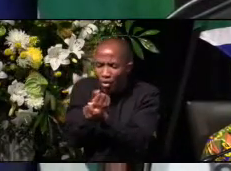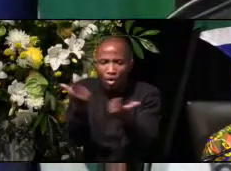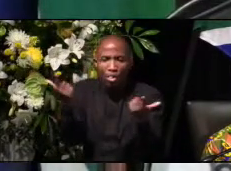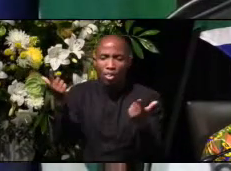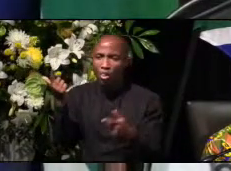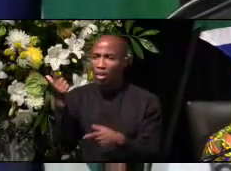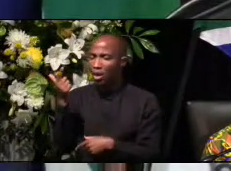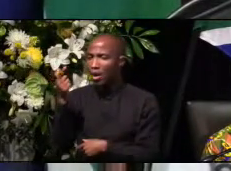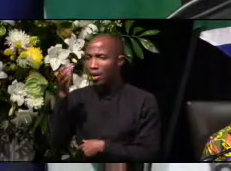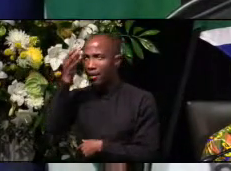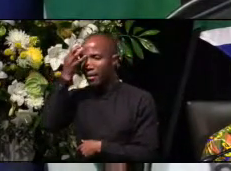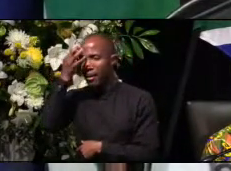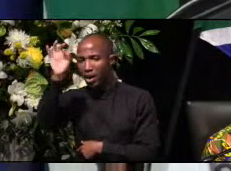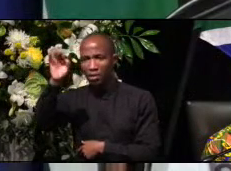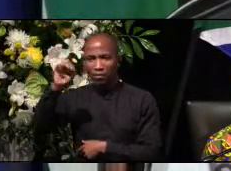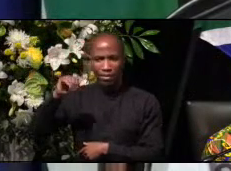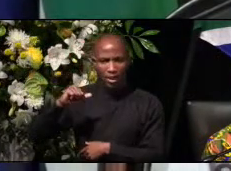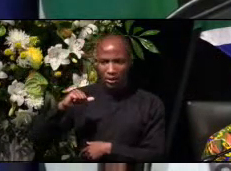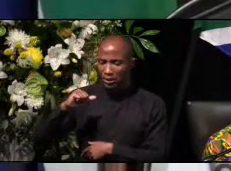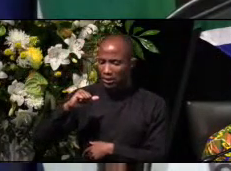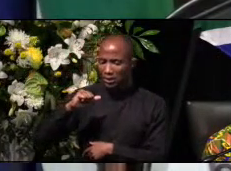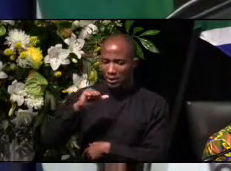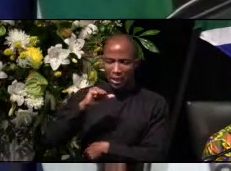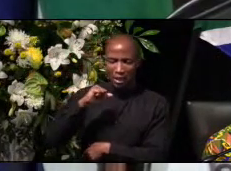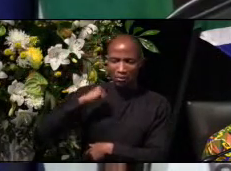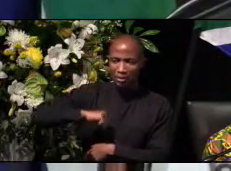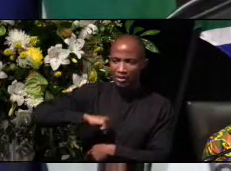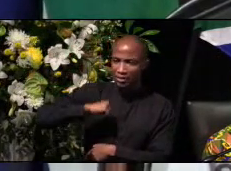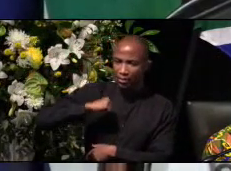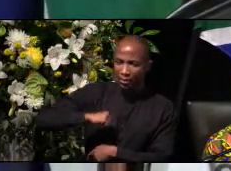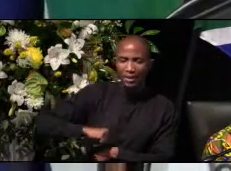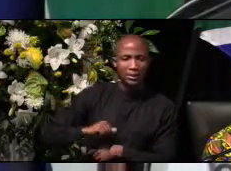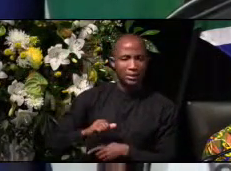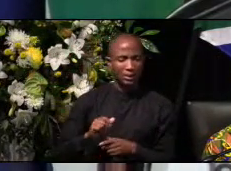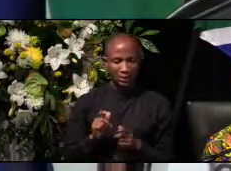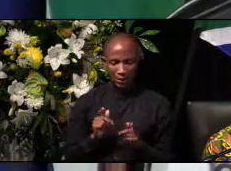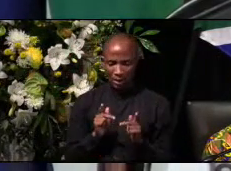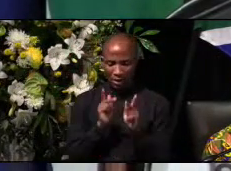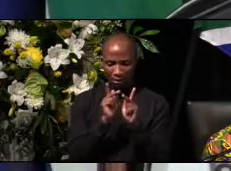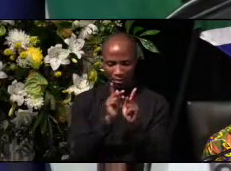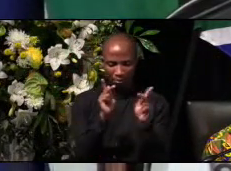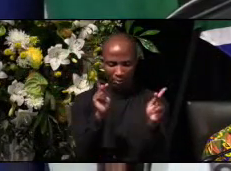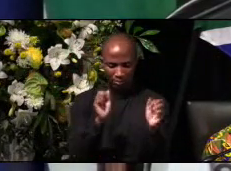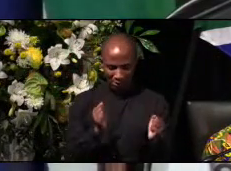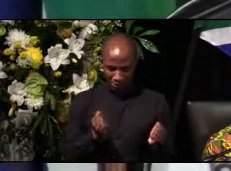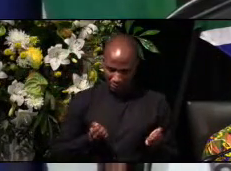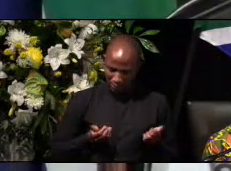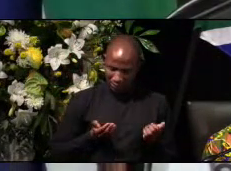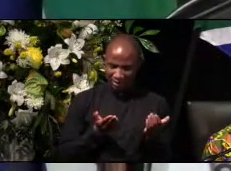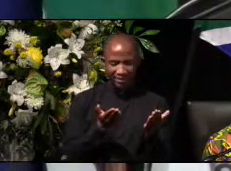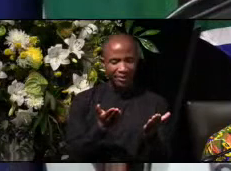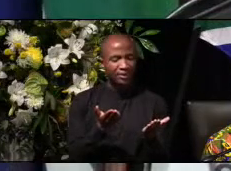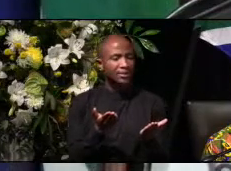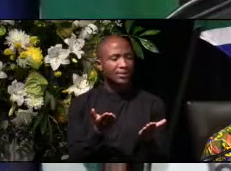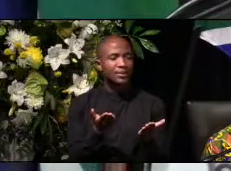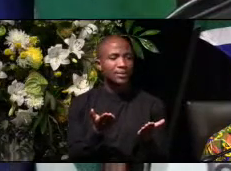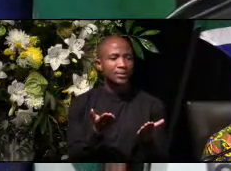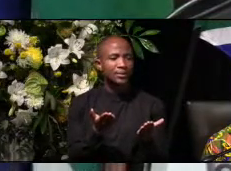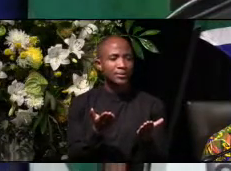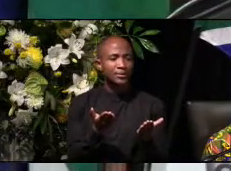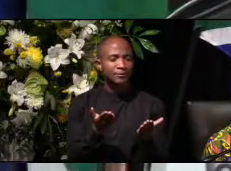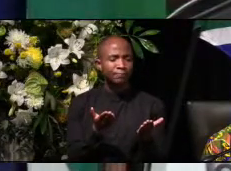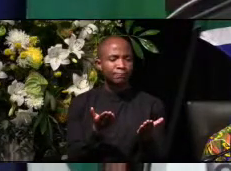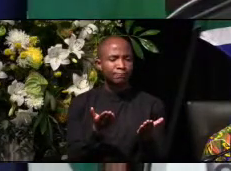our municipalities by our public service it is clear also from the